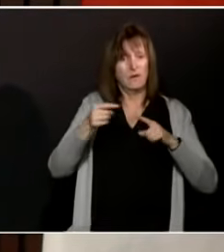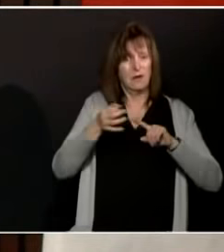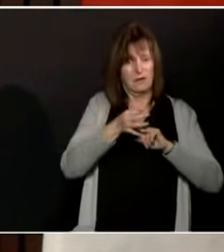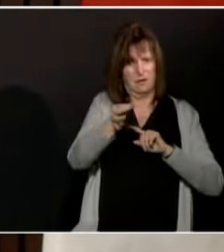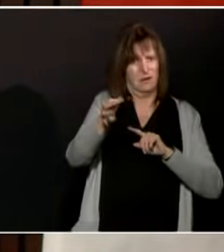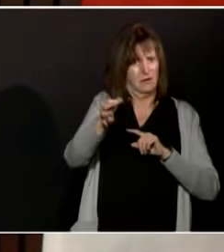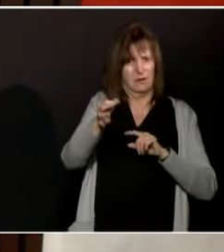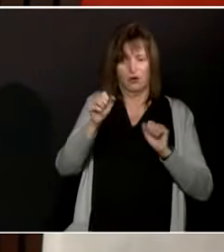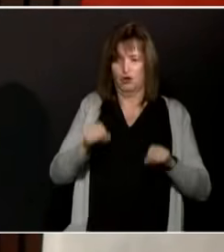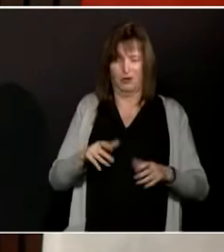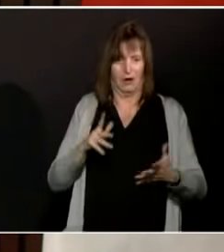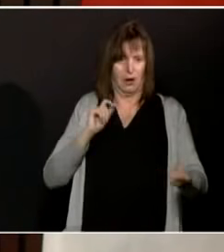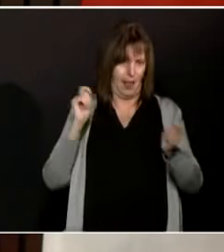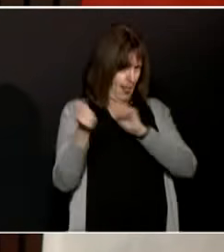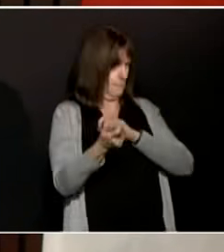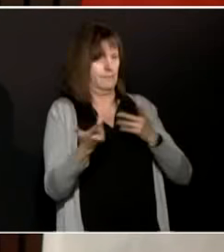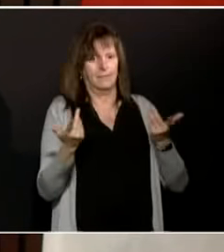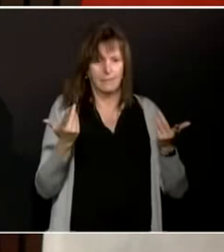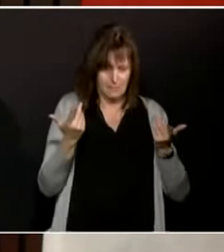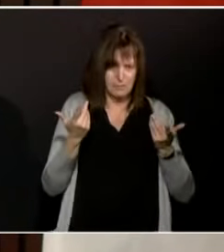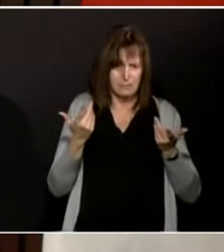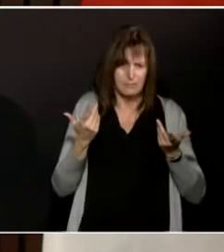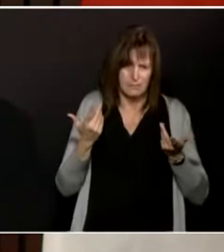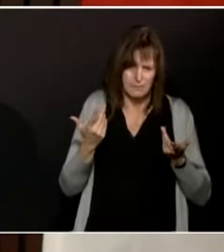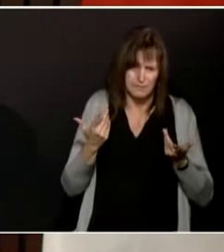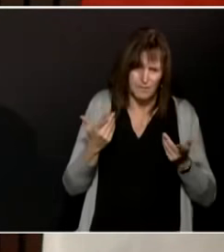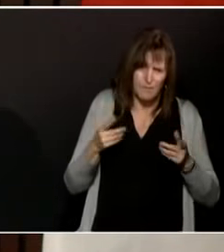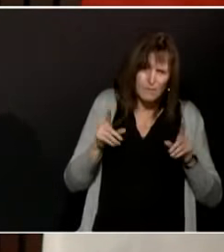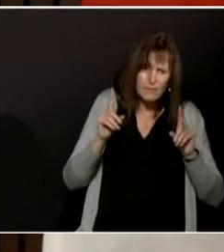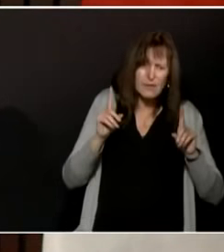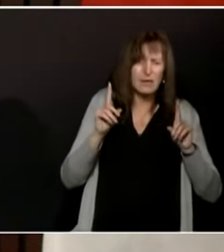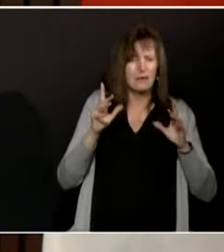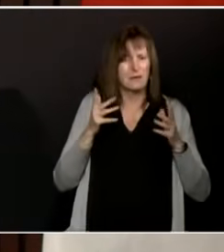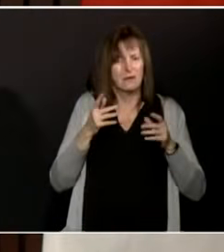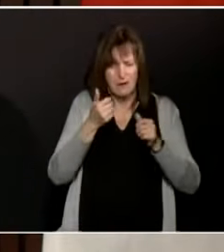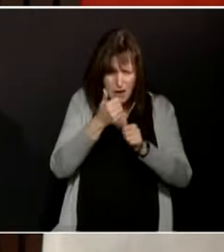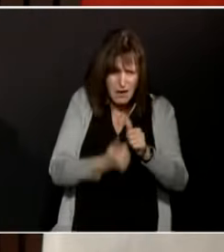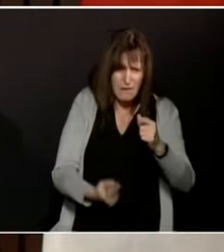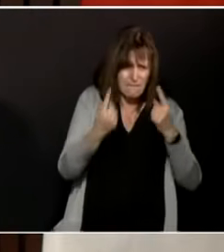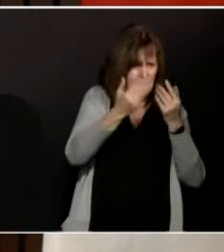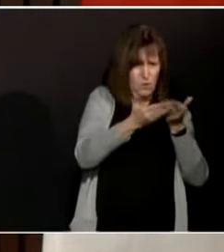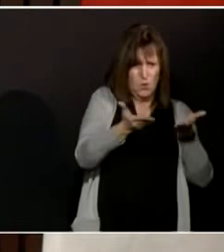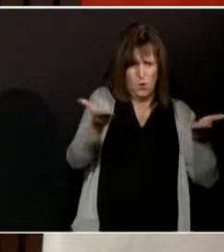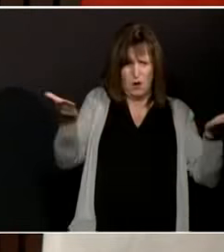really requires everyone to pull together. It really requires as many